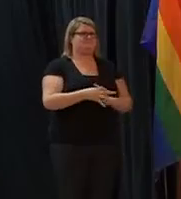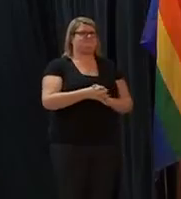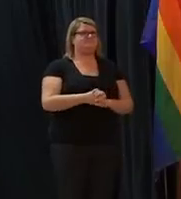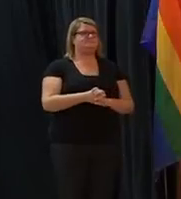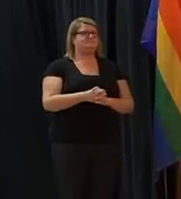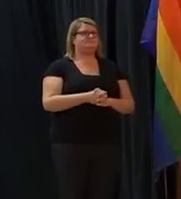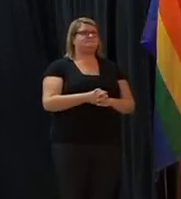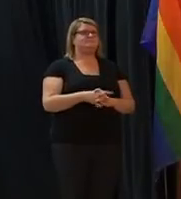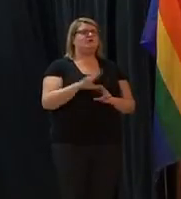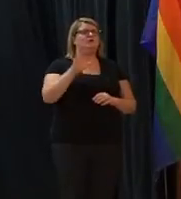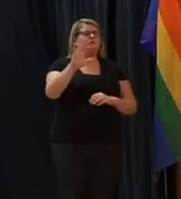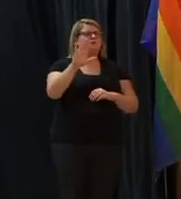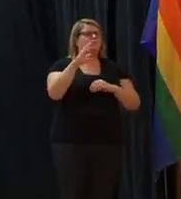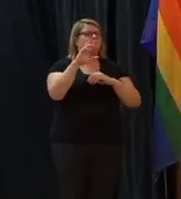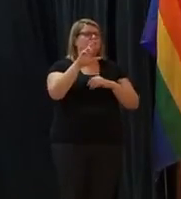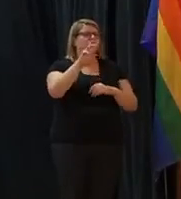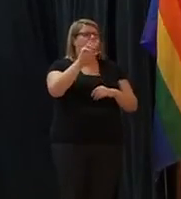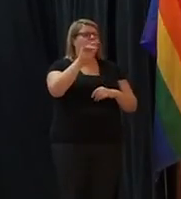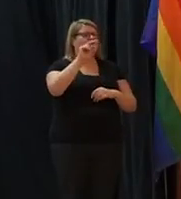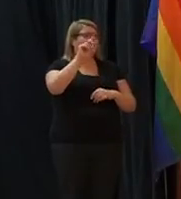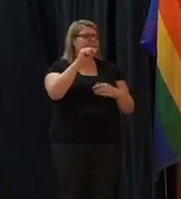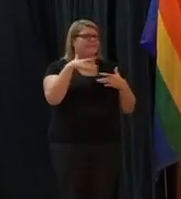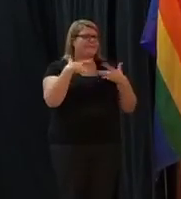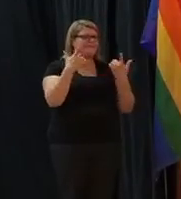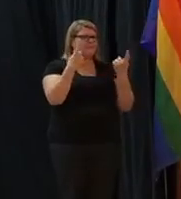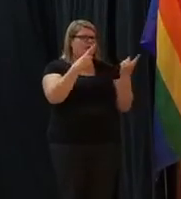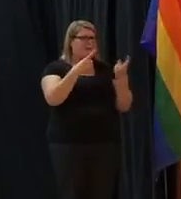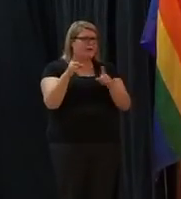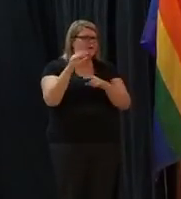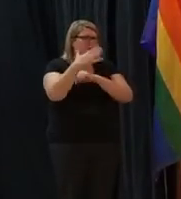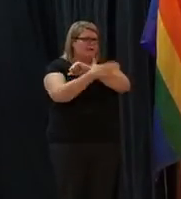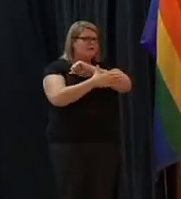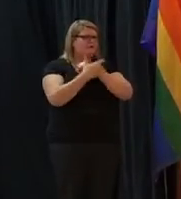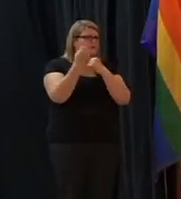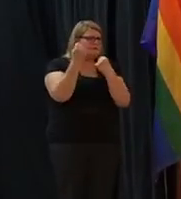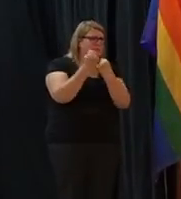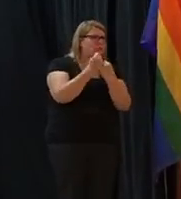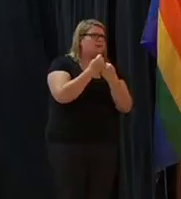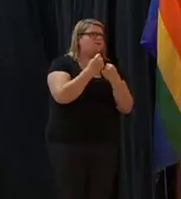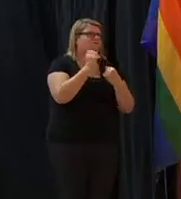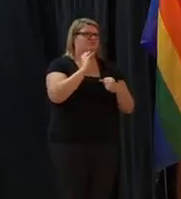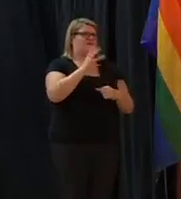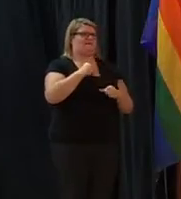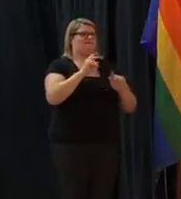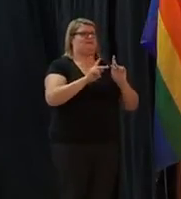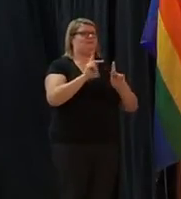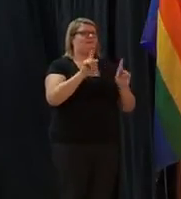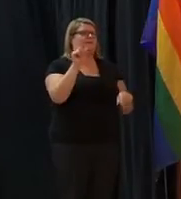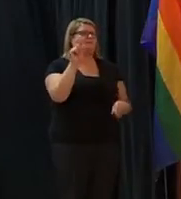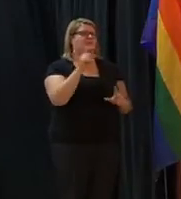What is being done in your country to support the visibility, safety, and health of people who are transgender?